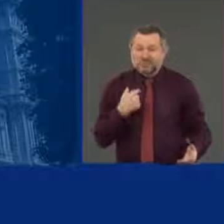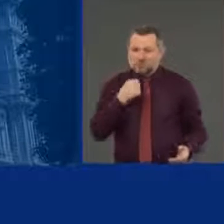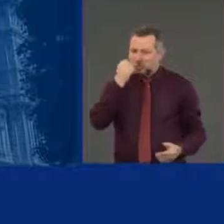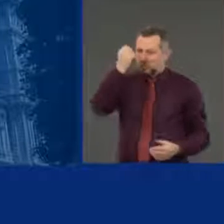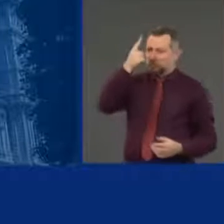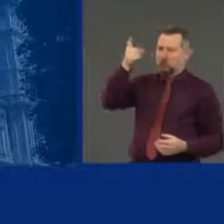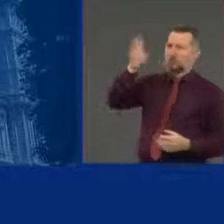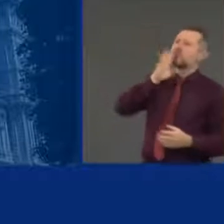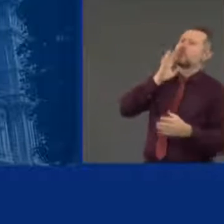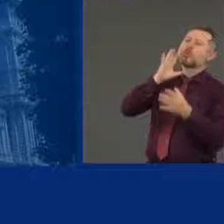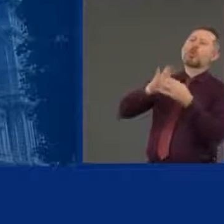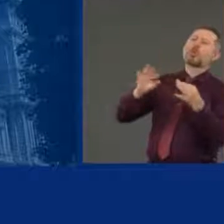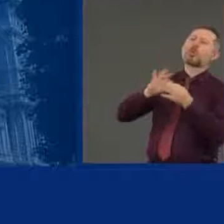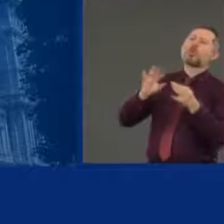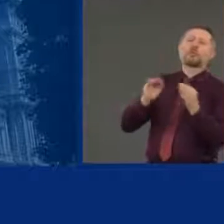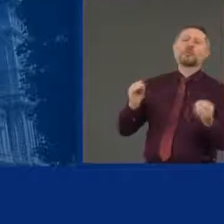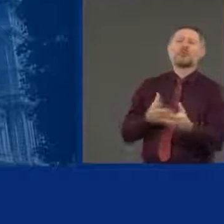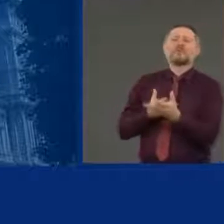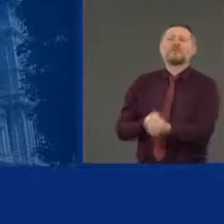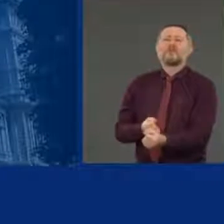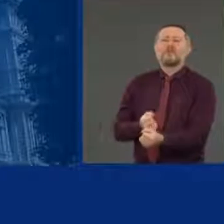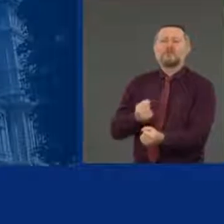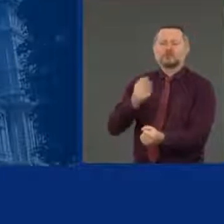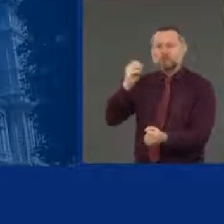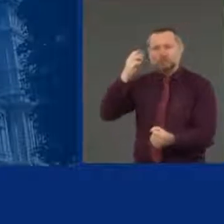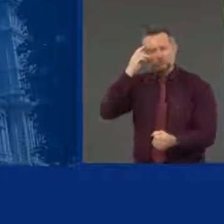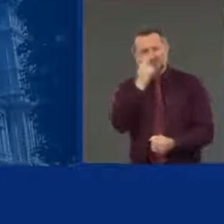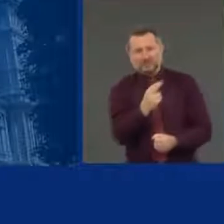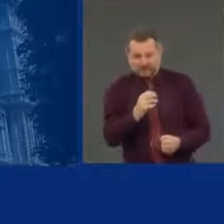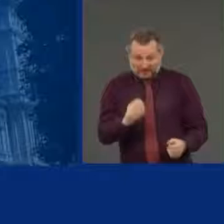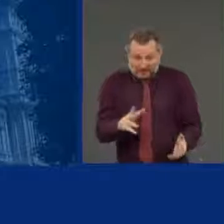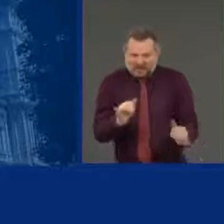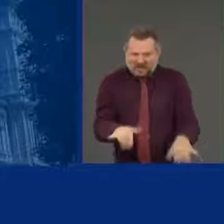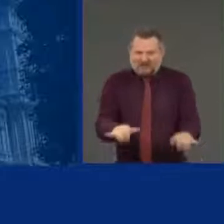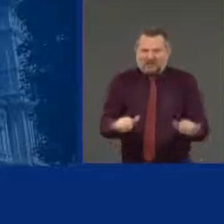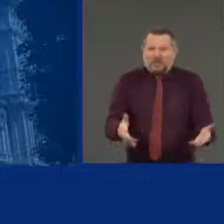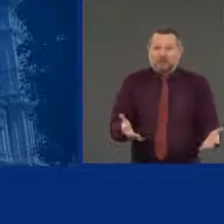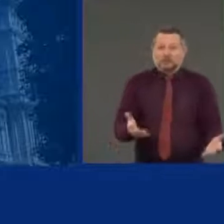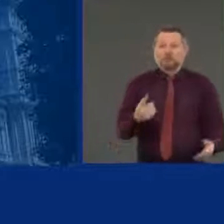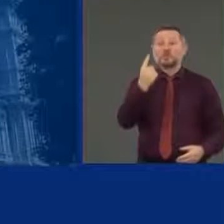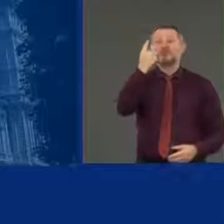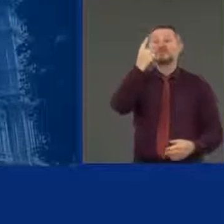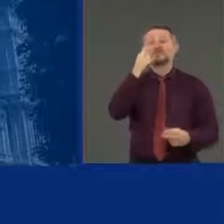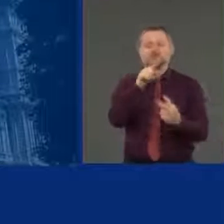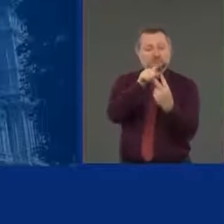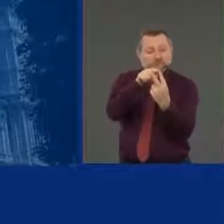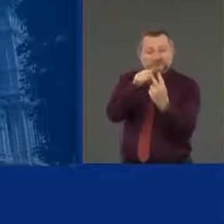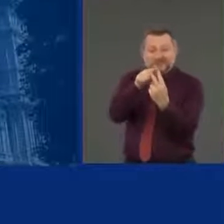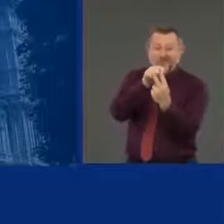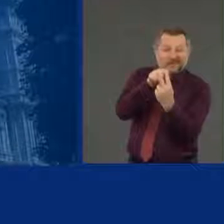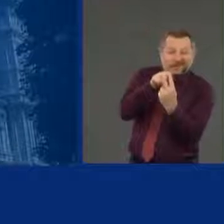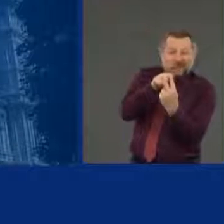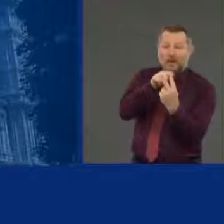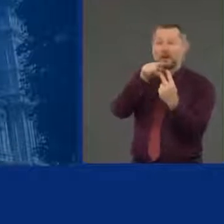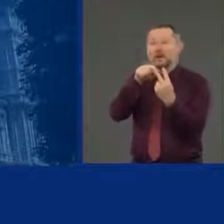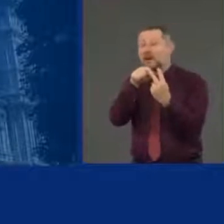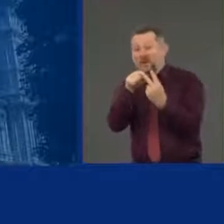no respect in the relationship. If one party to the relationship says it doesn't work, then it doesn't work.